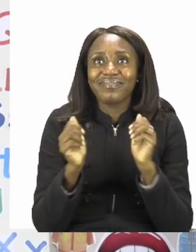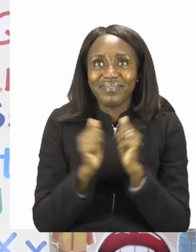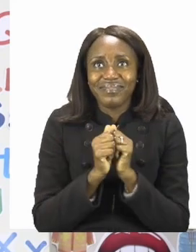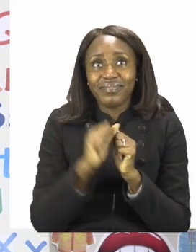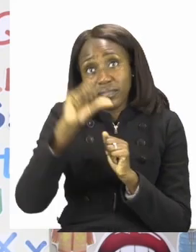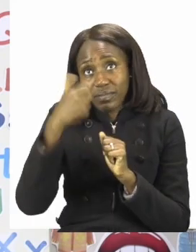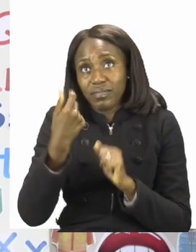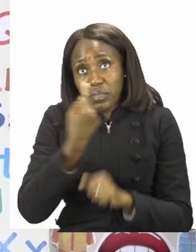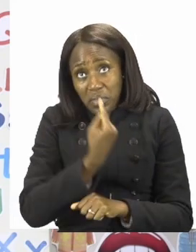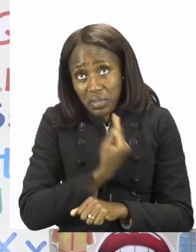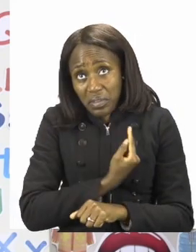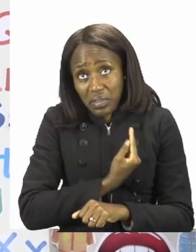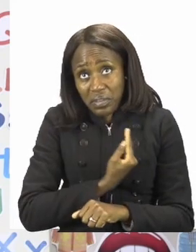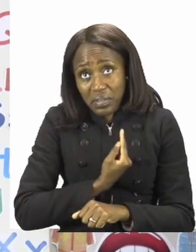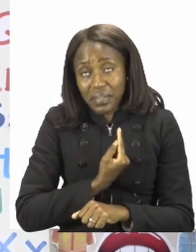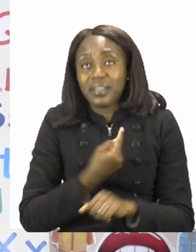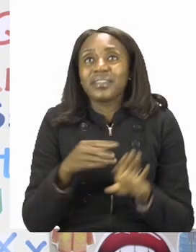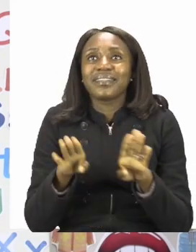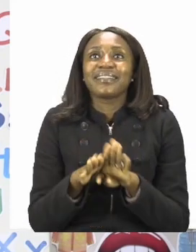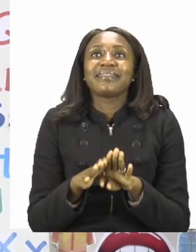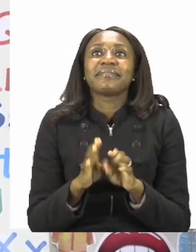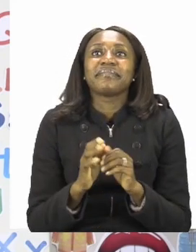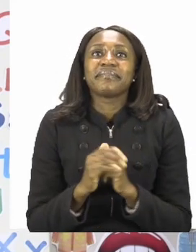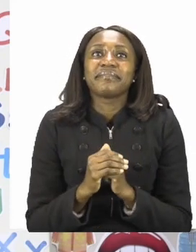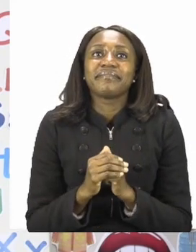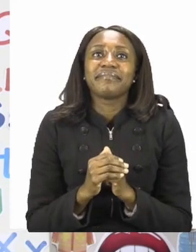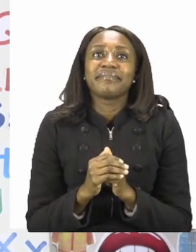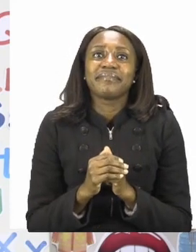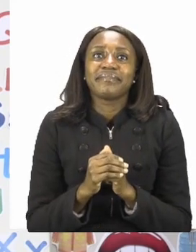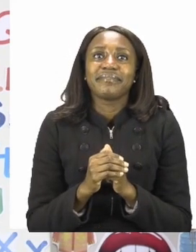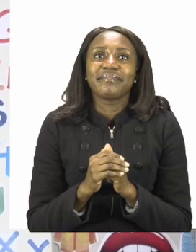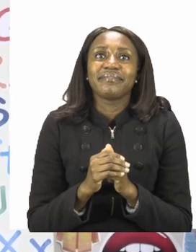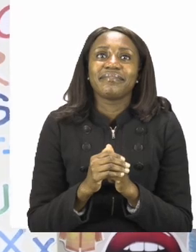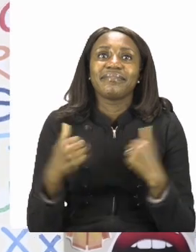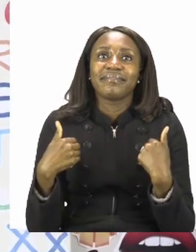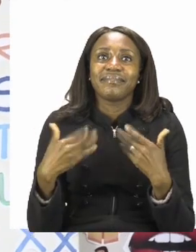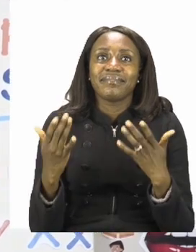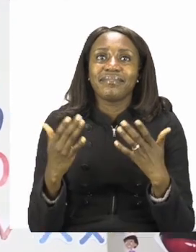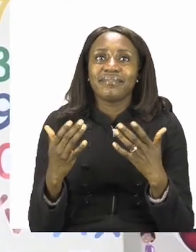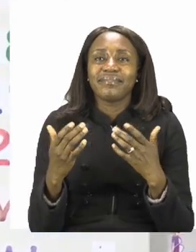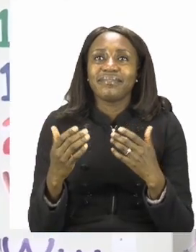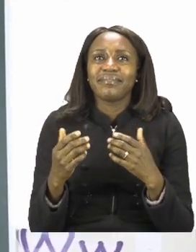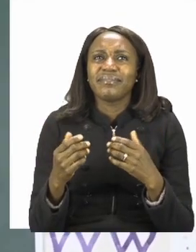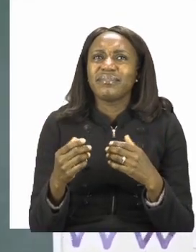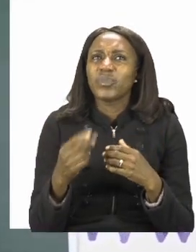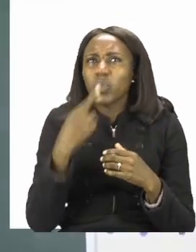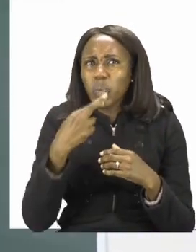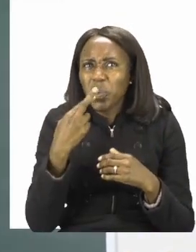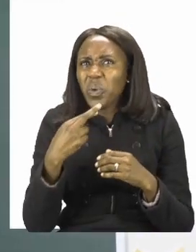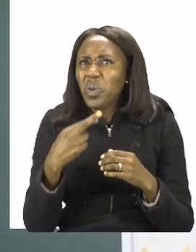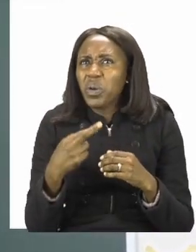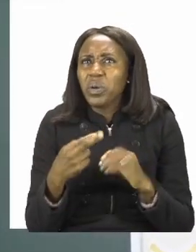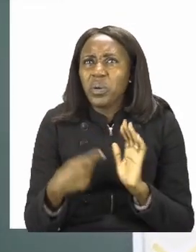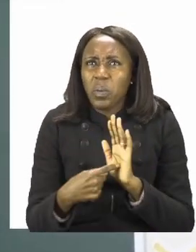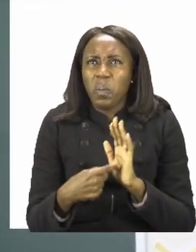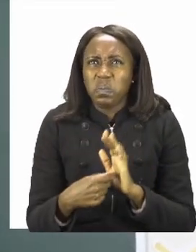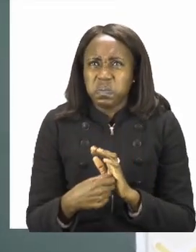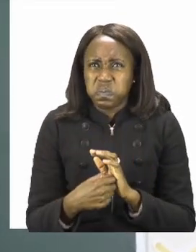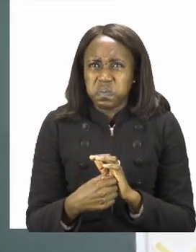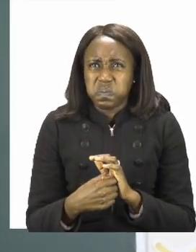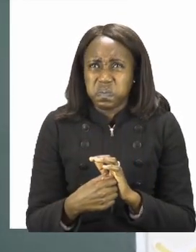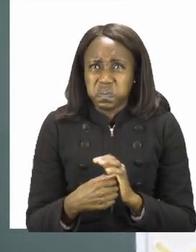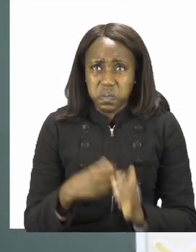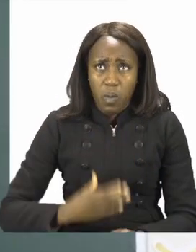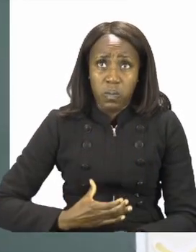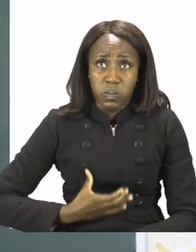one you will do by yourself. Let's start with the one where he looks very angry. Now, if you see,